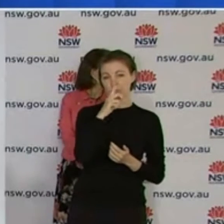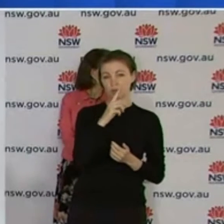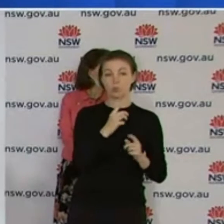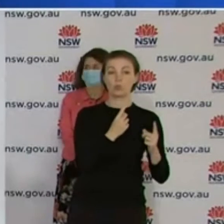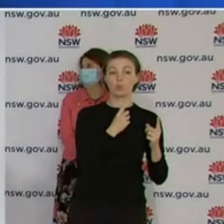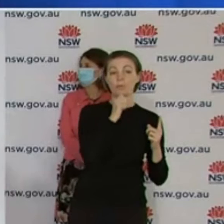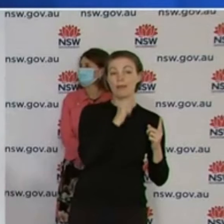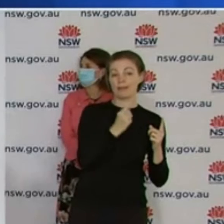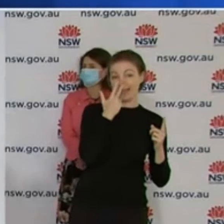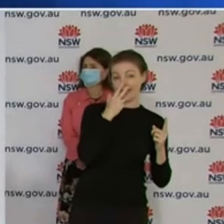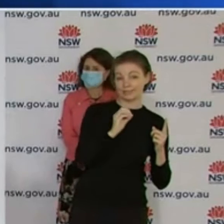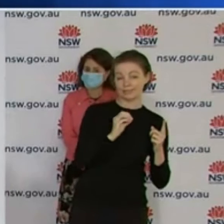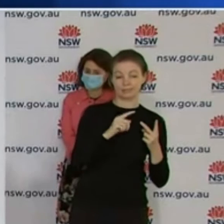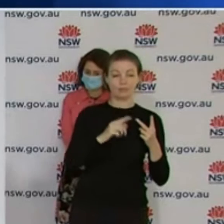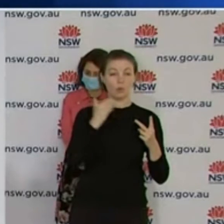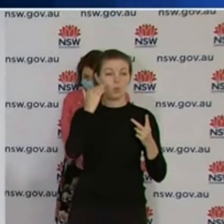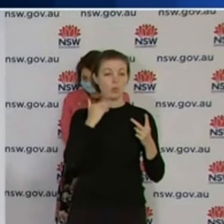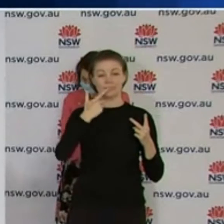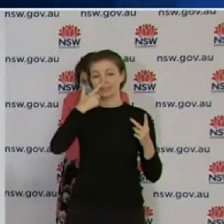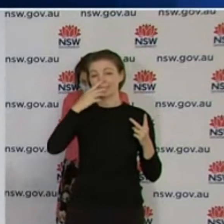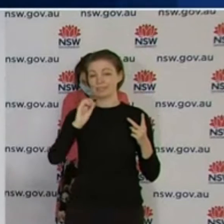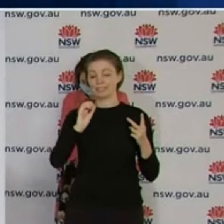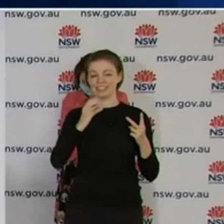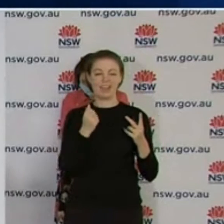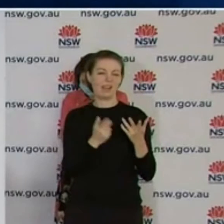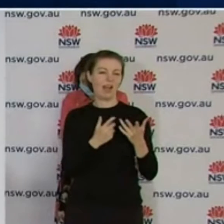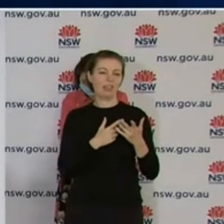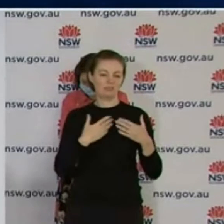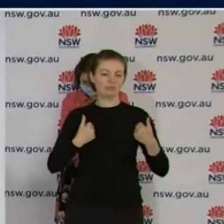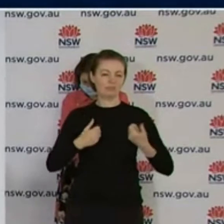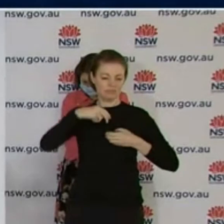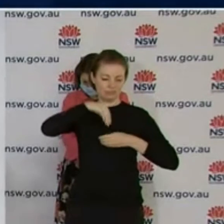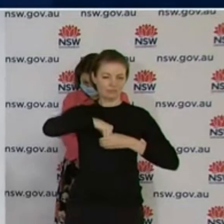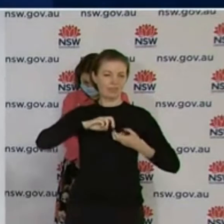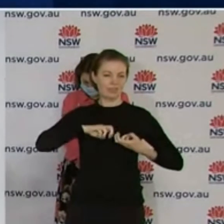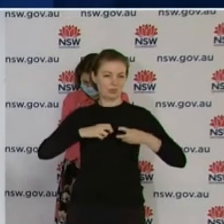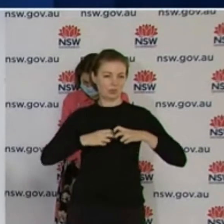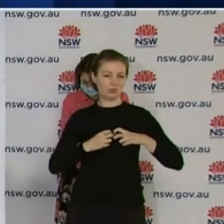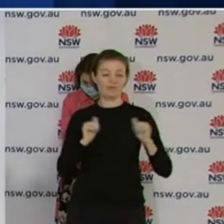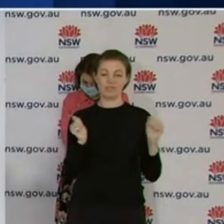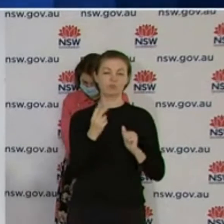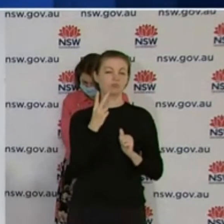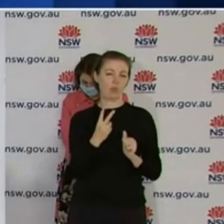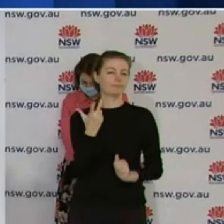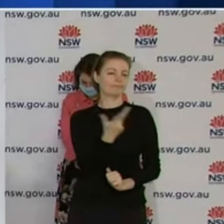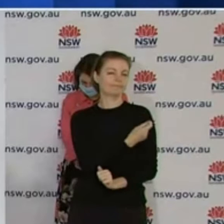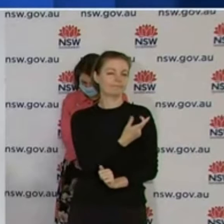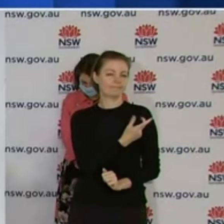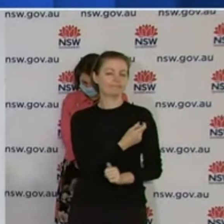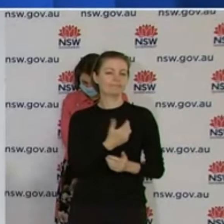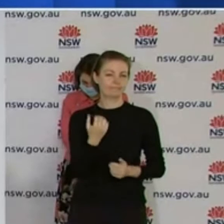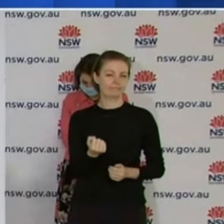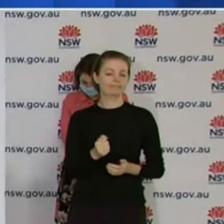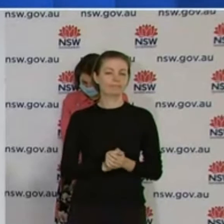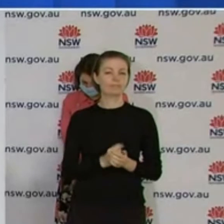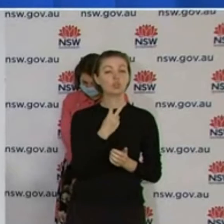his 80s and a woman in her 70s, both with underlying health conditions, had received 2 doses. 2